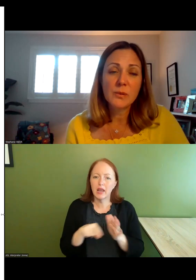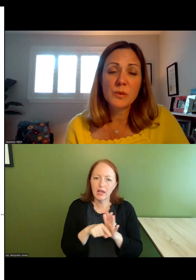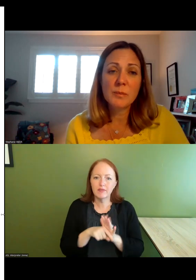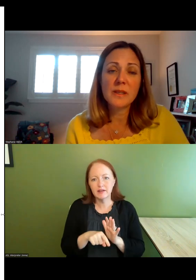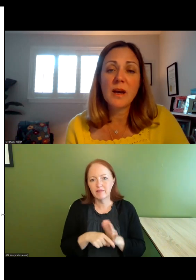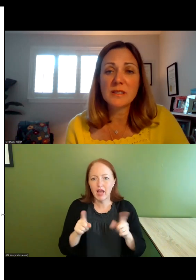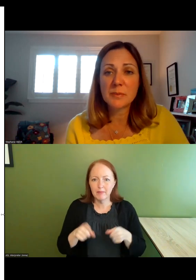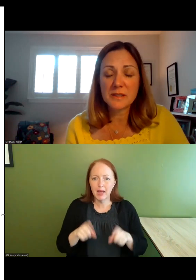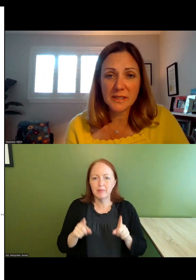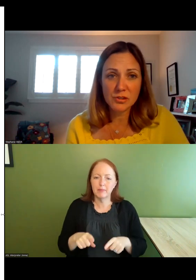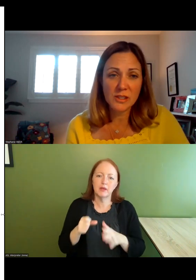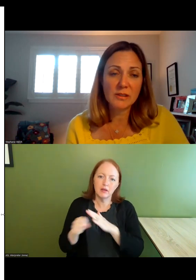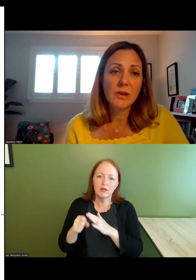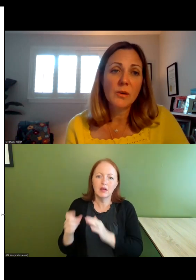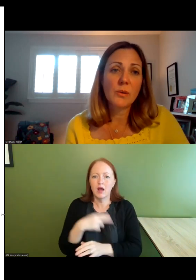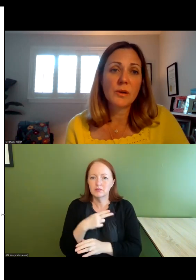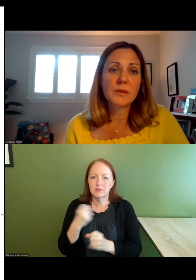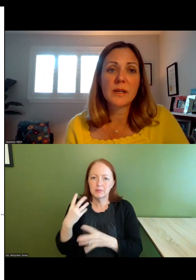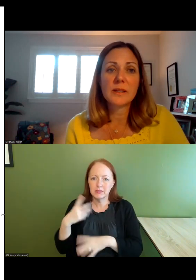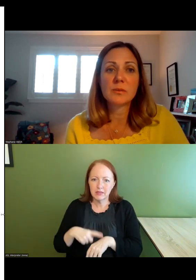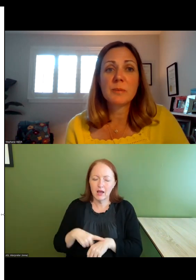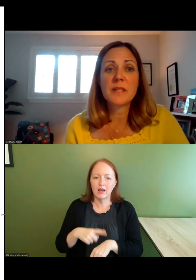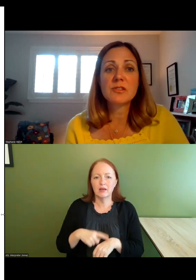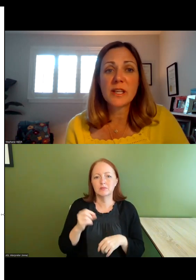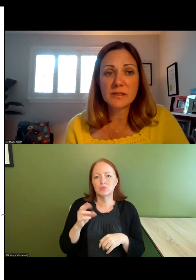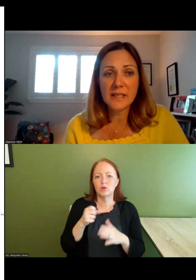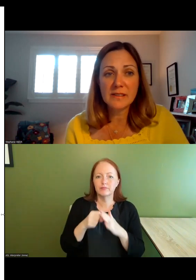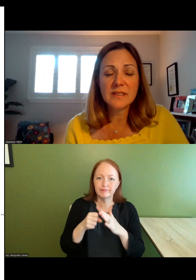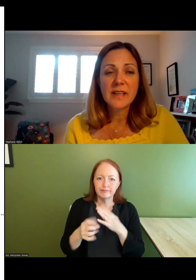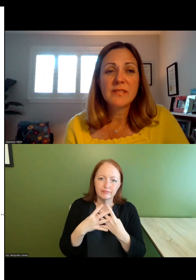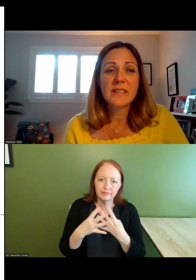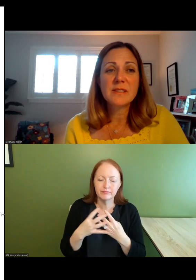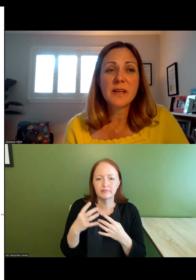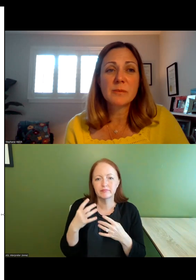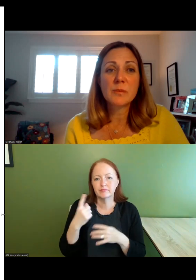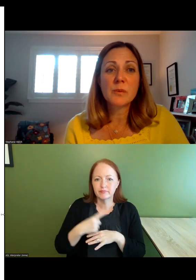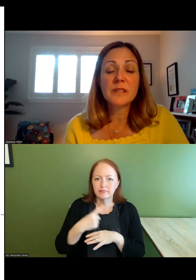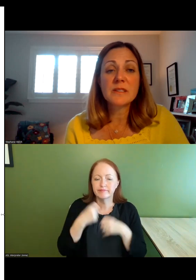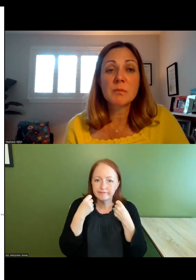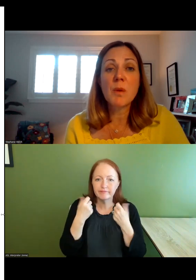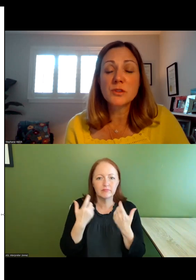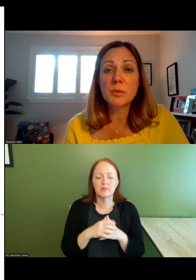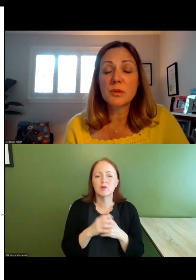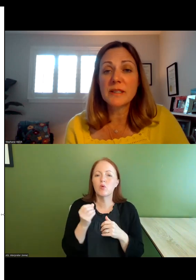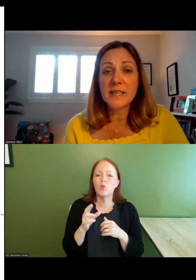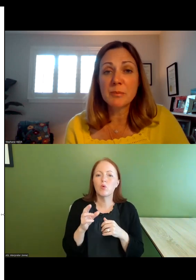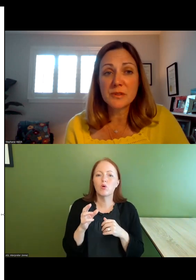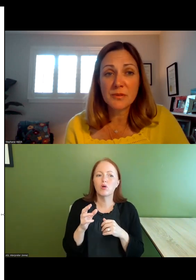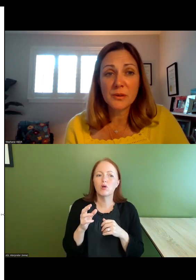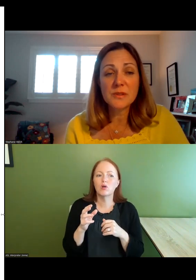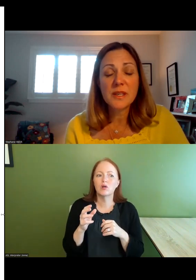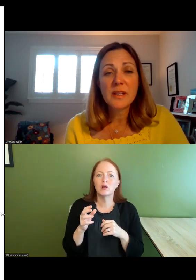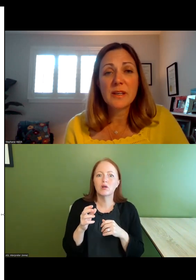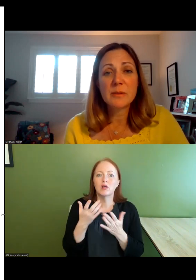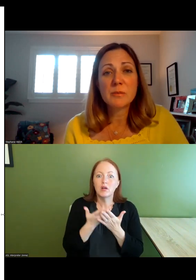like repeat hospitalization or repeat jail days, that or at least multiple examples